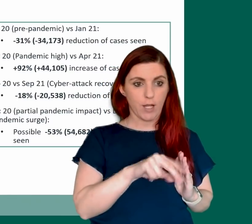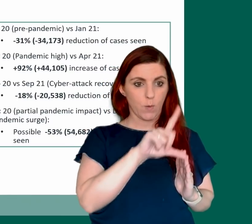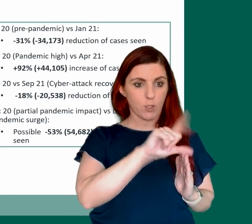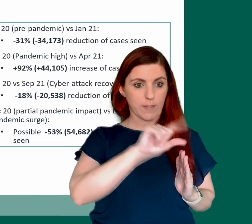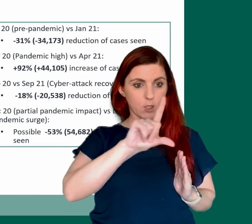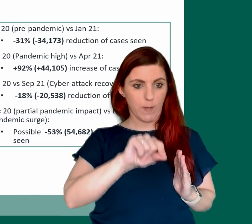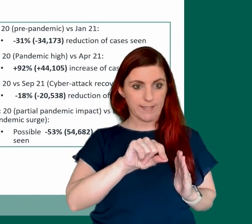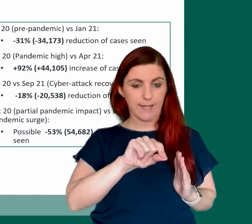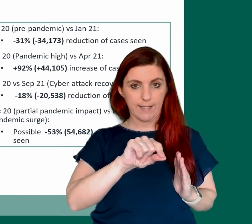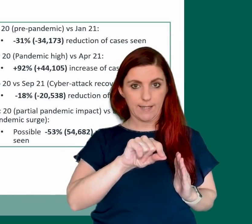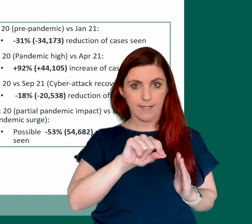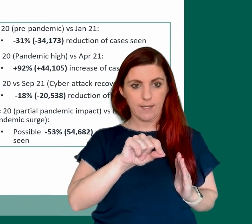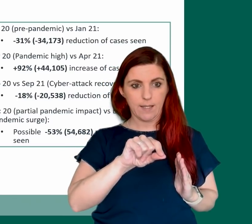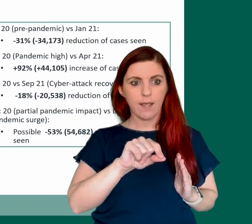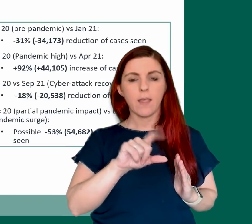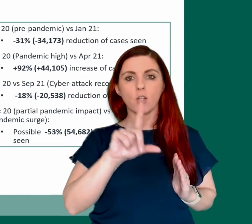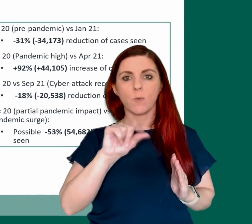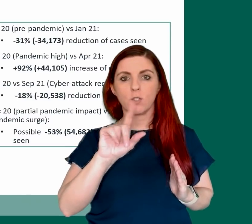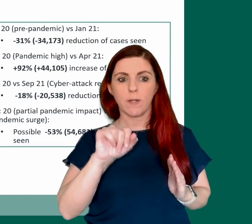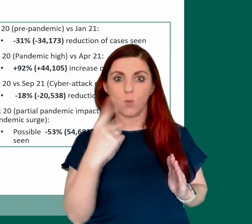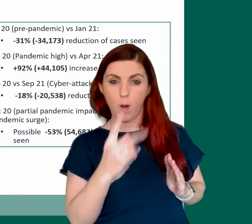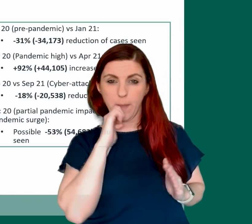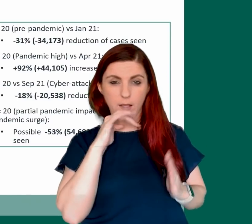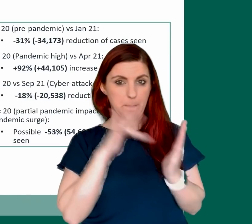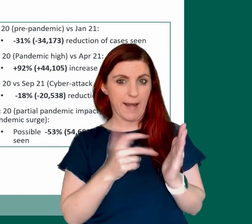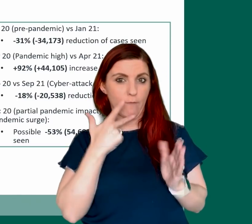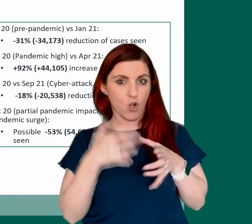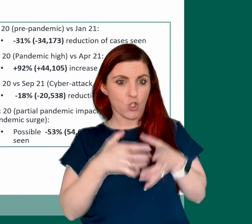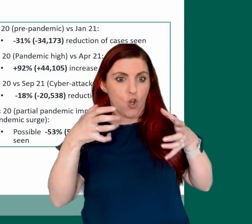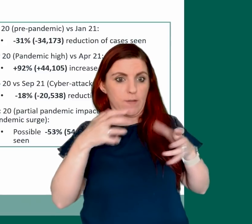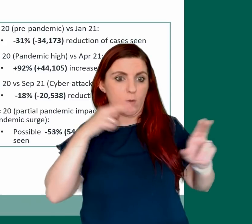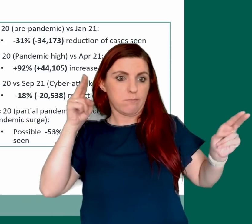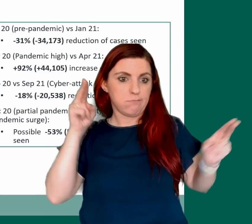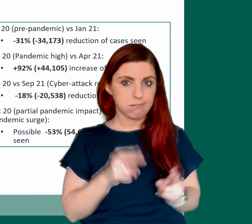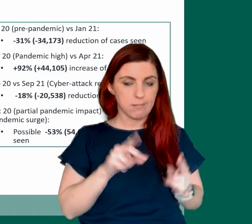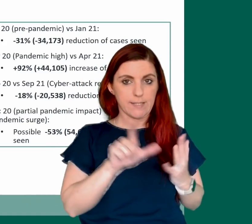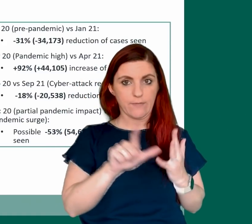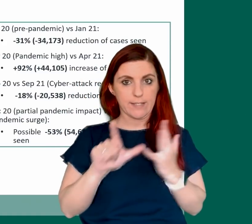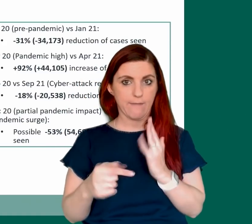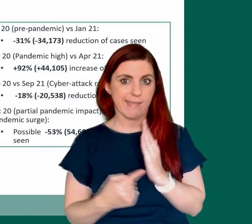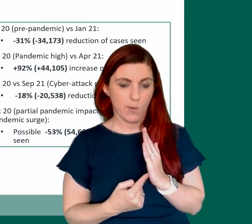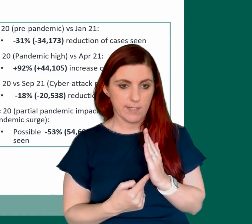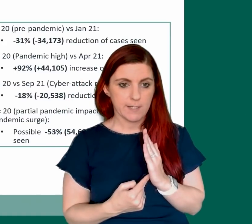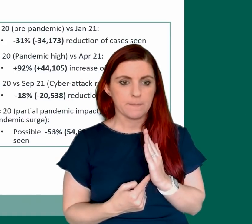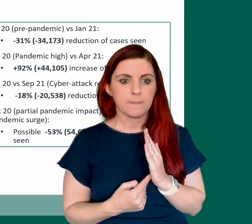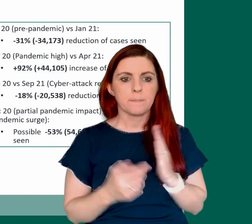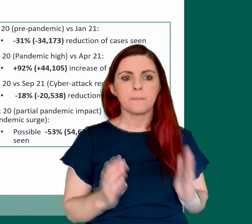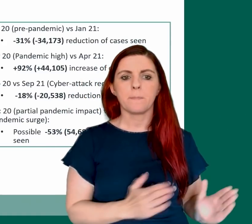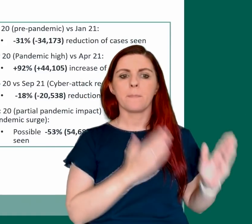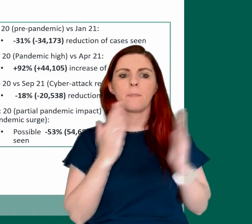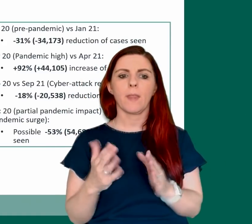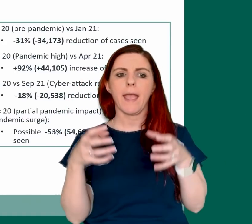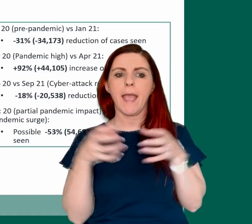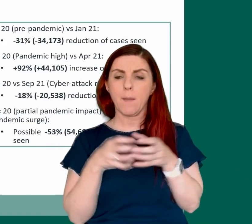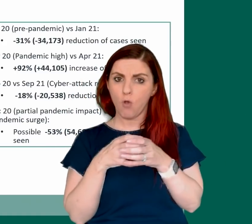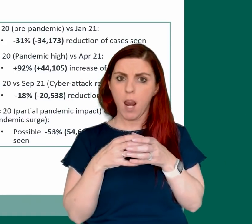2020. Obviously in 21, because we were in the middle of our third surge, that came down significantly to 77,000. By the time we got to April, we were